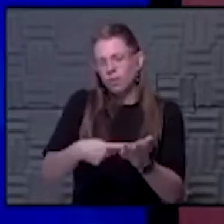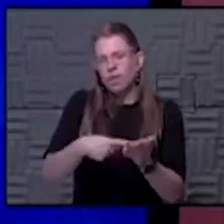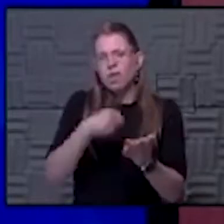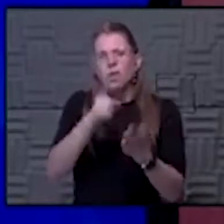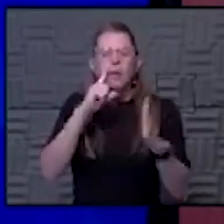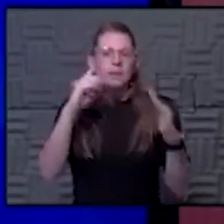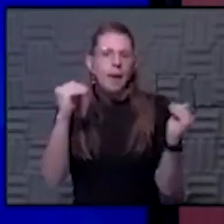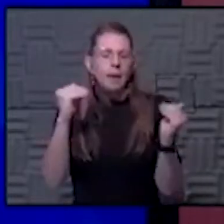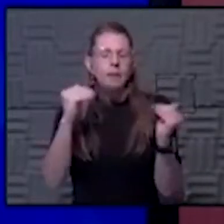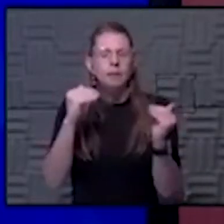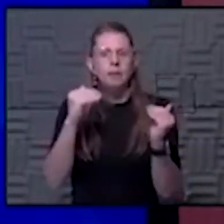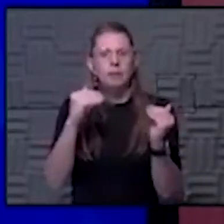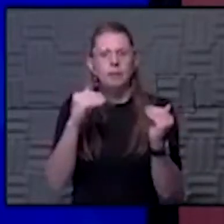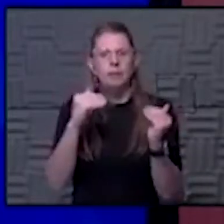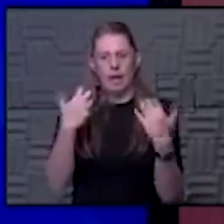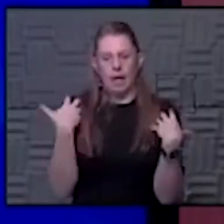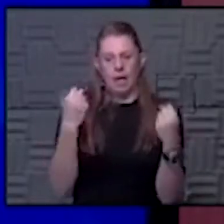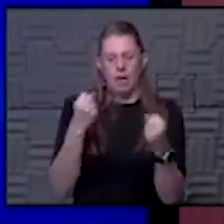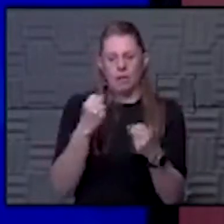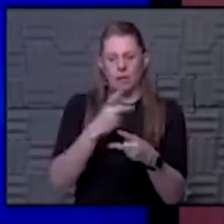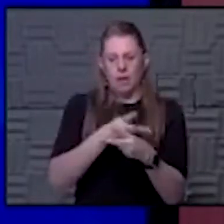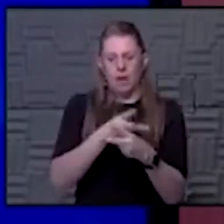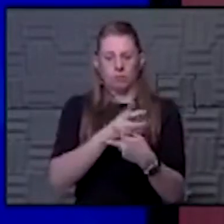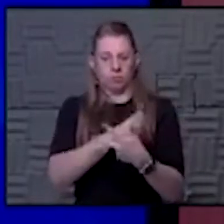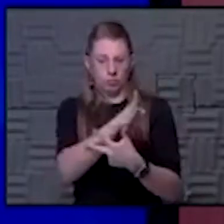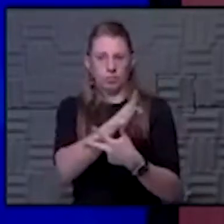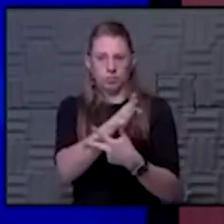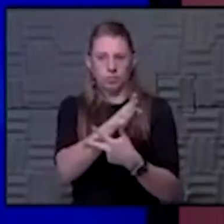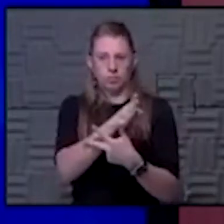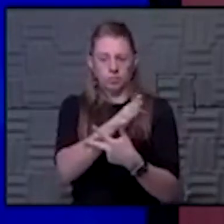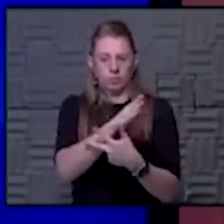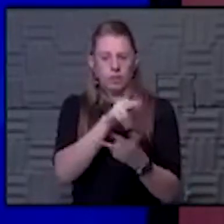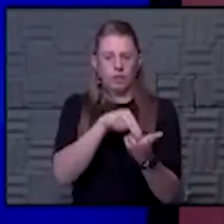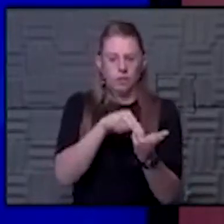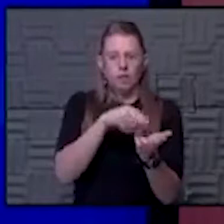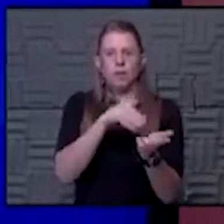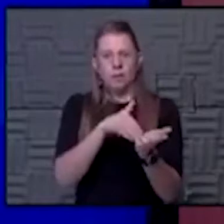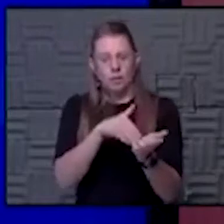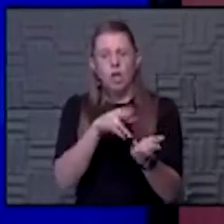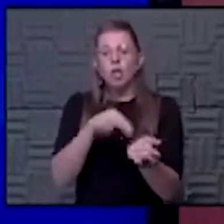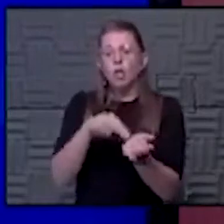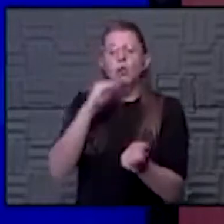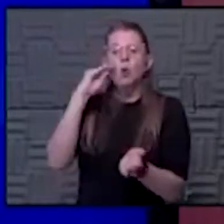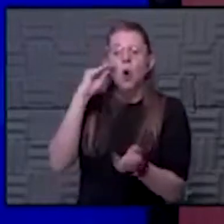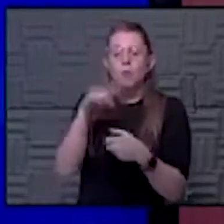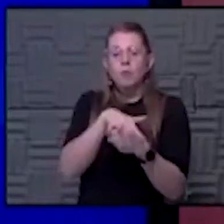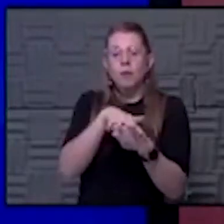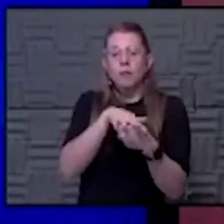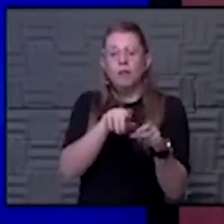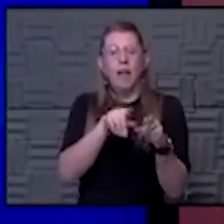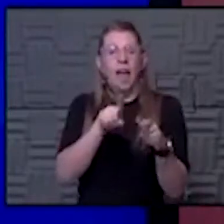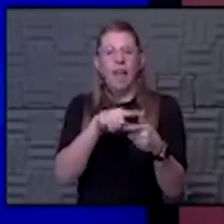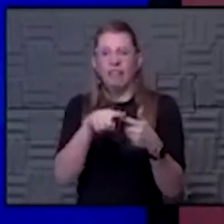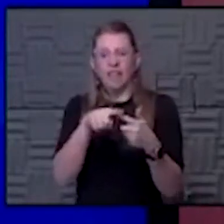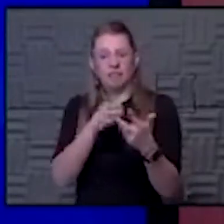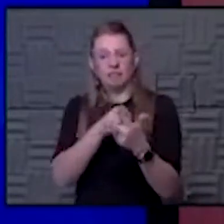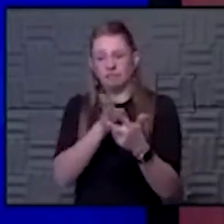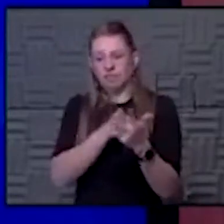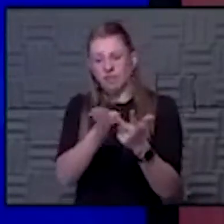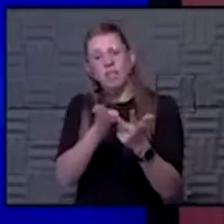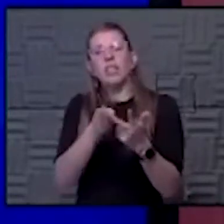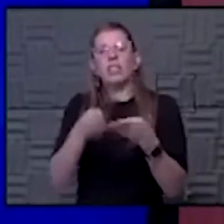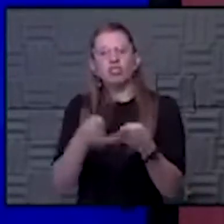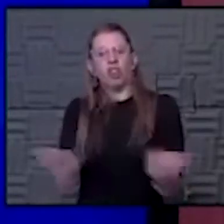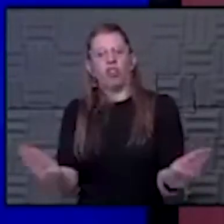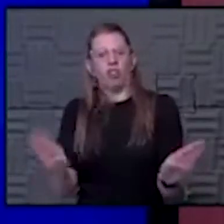expect to go from healthcare, frontline healthcare workers to nursing home residents, and then general Kansans. How are they going to get vaccinated?